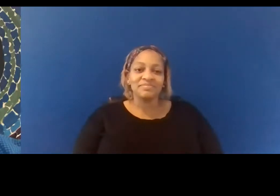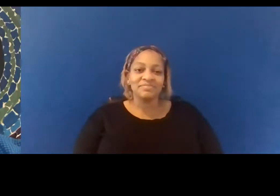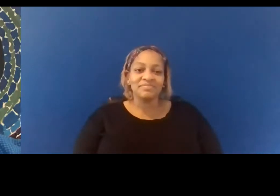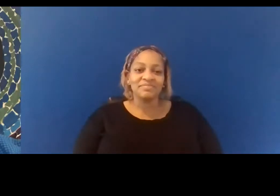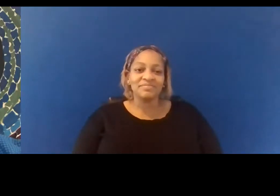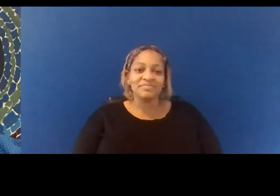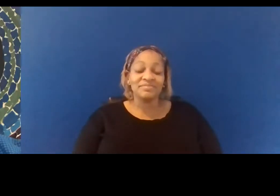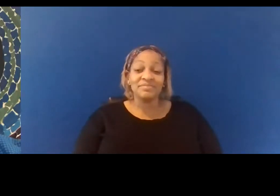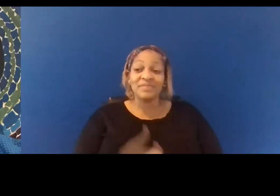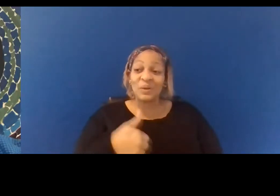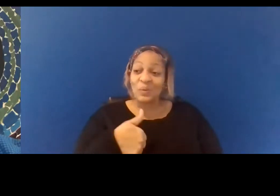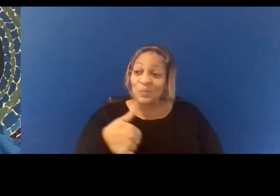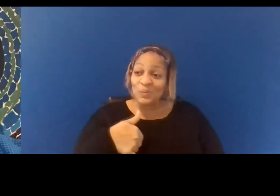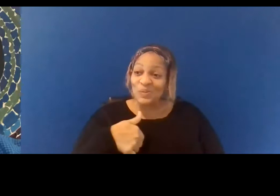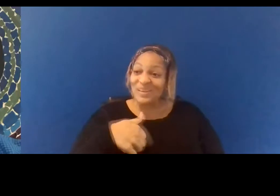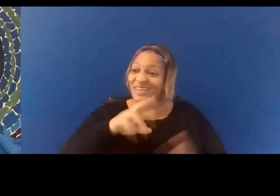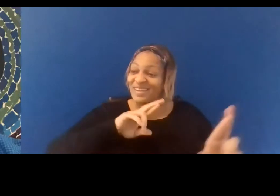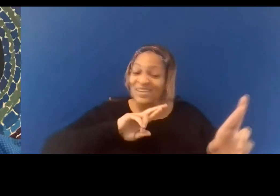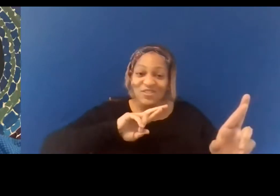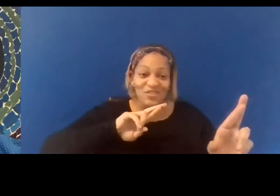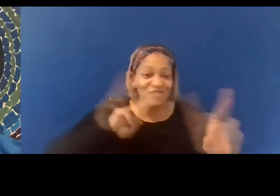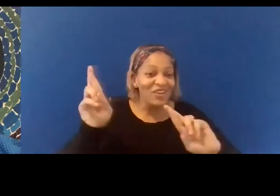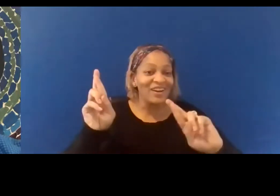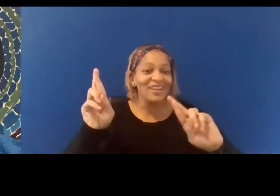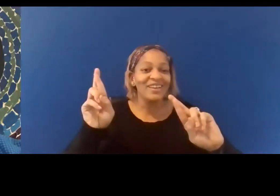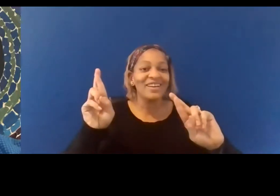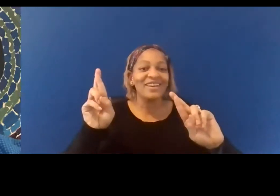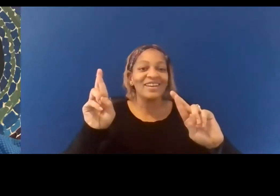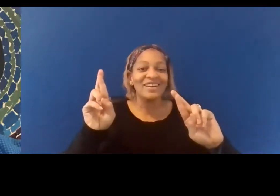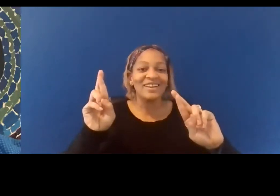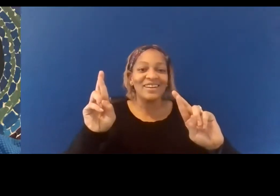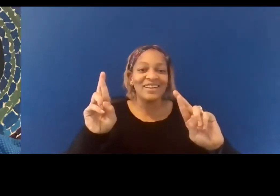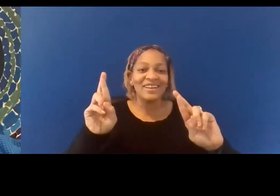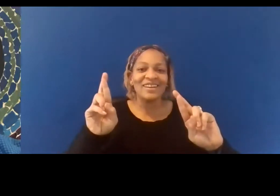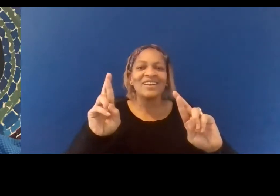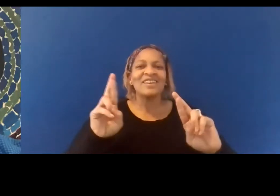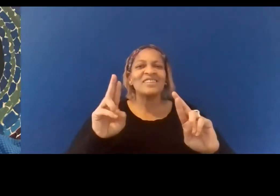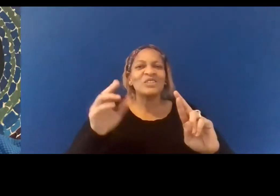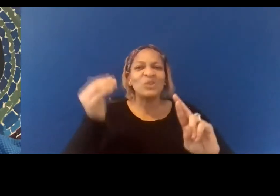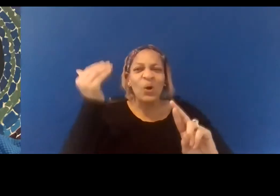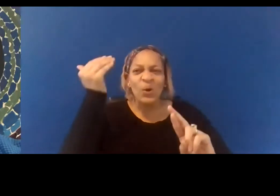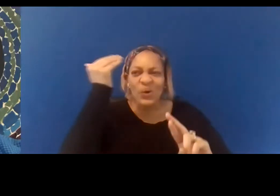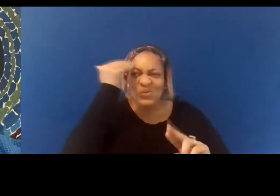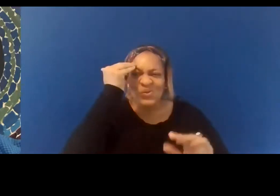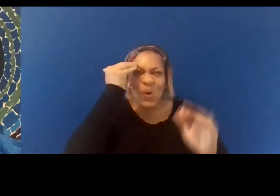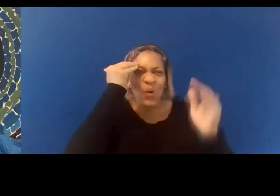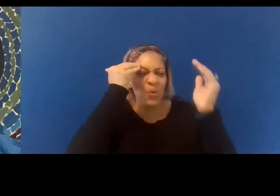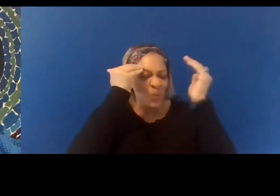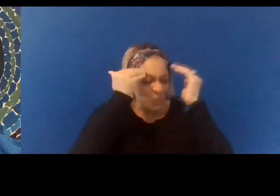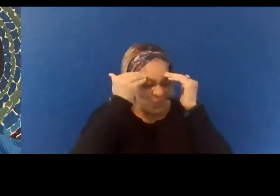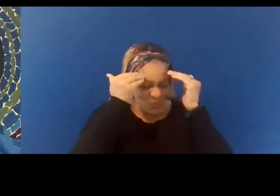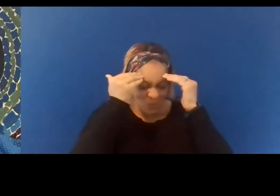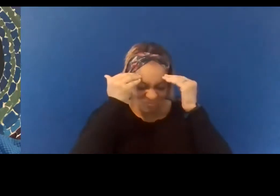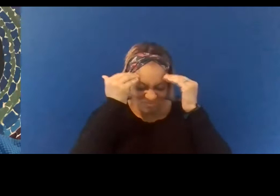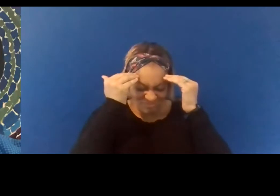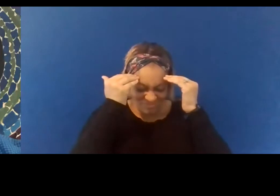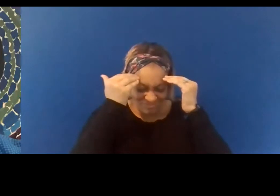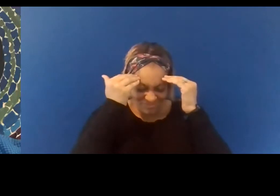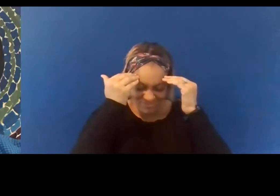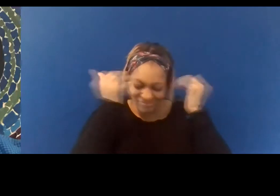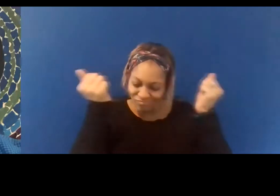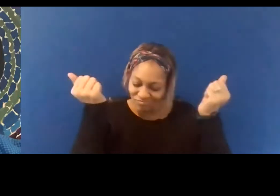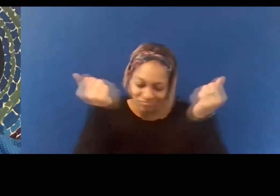I am so ready just to be so aware of God in me, as me.